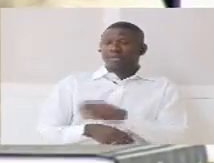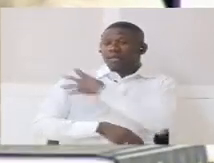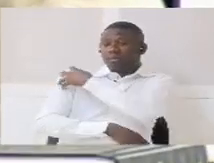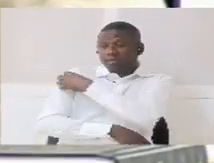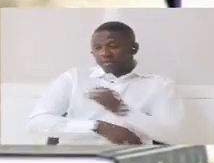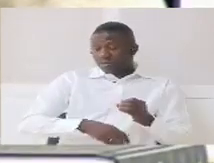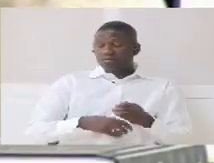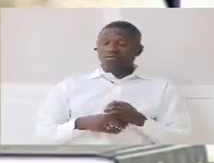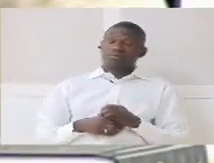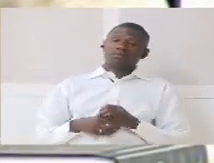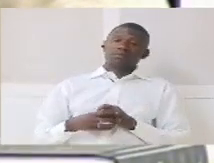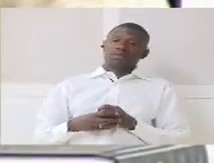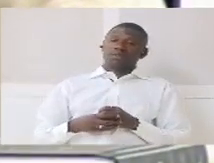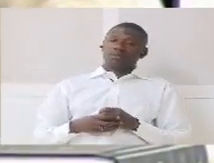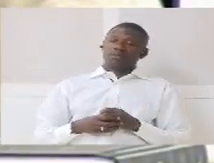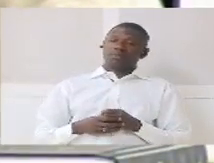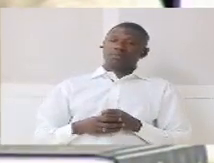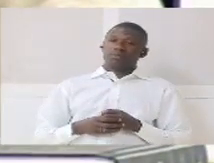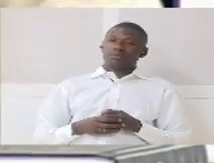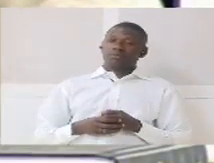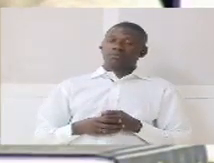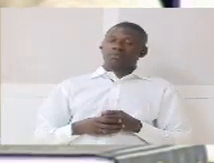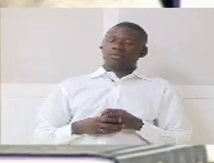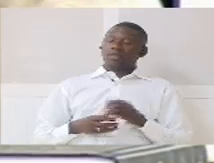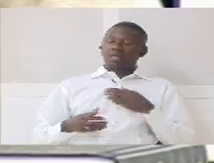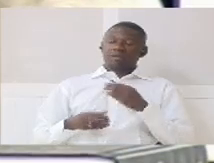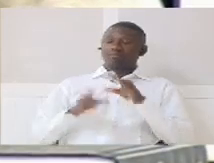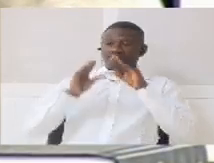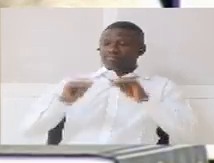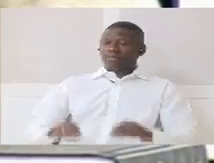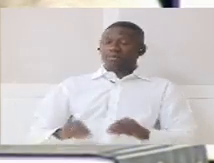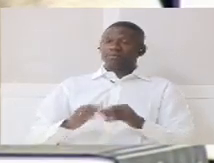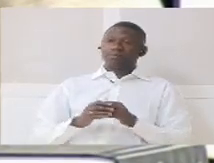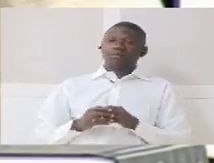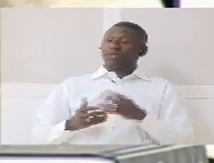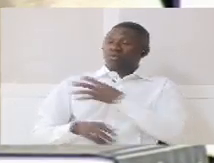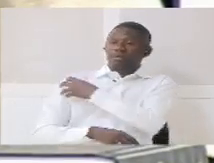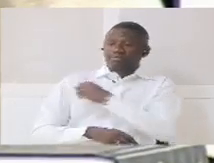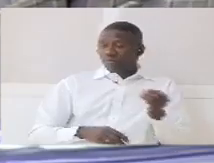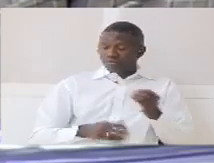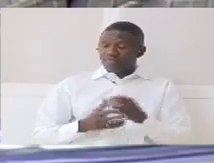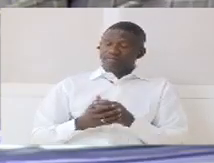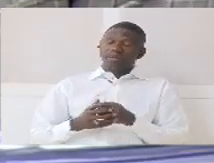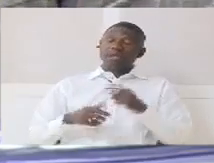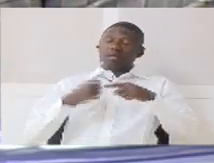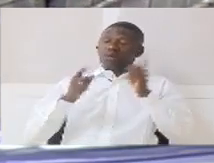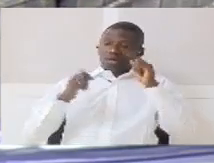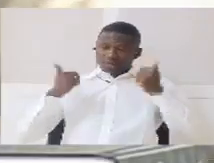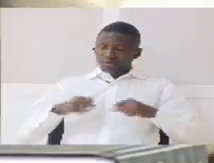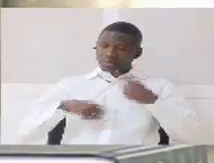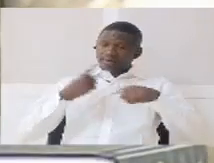My strap was removed? As deputy commissioner. As deputy commissioner? It was removed. And then what happened after that?